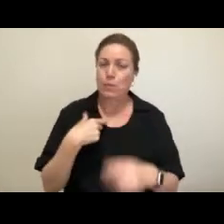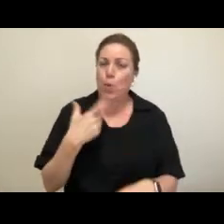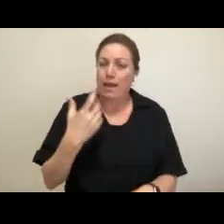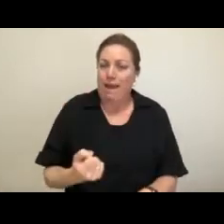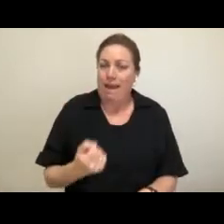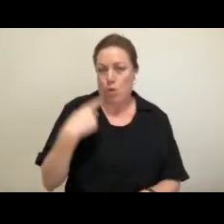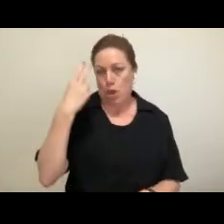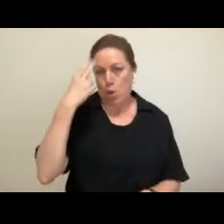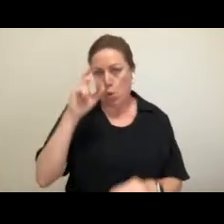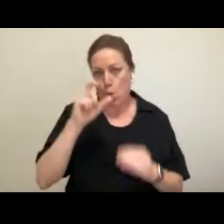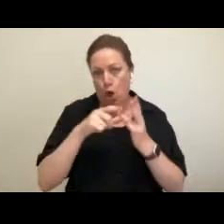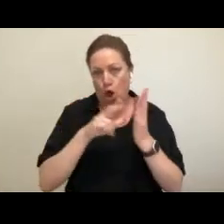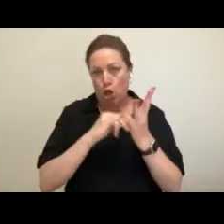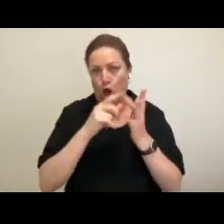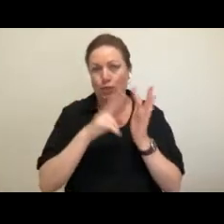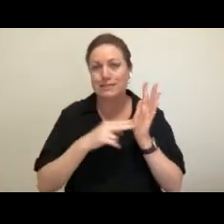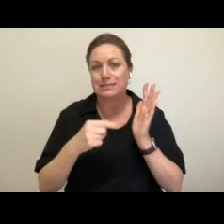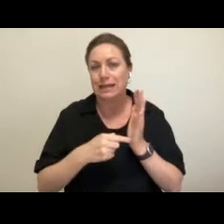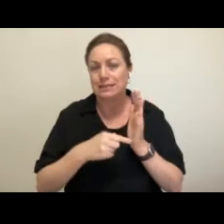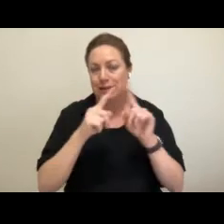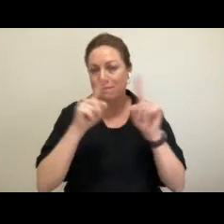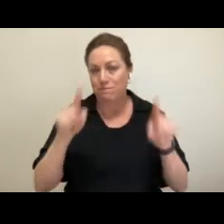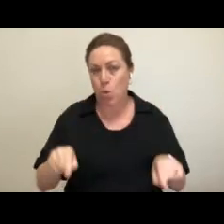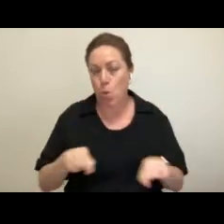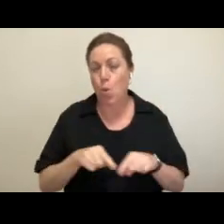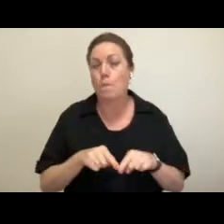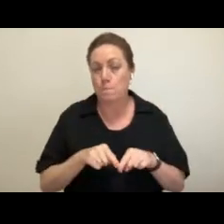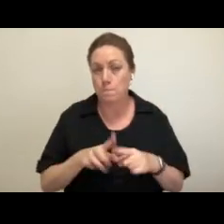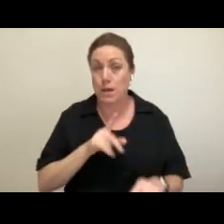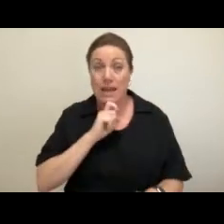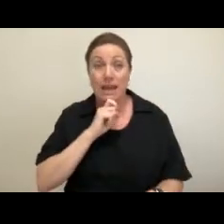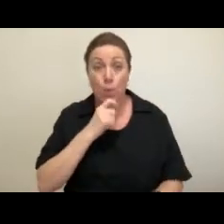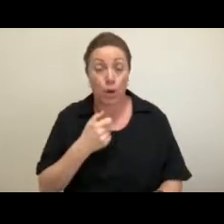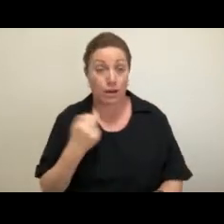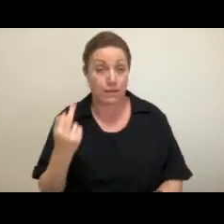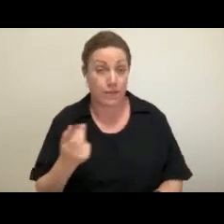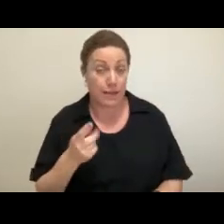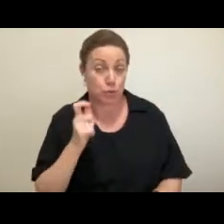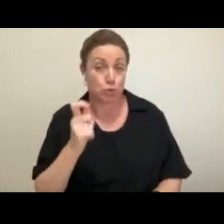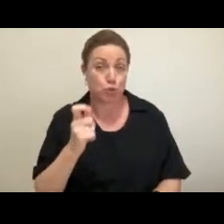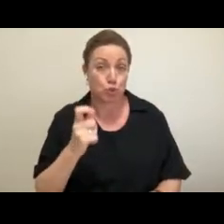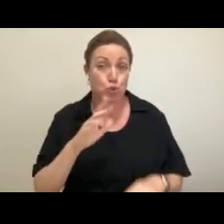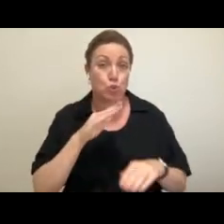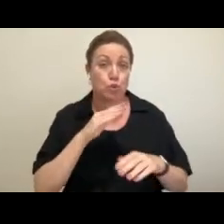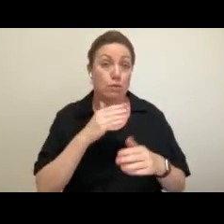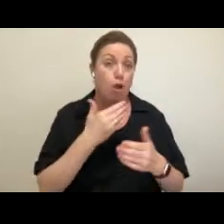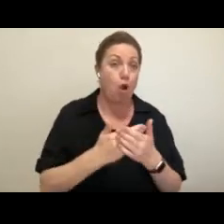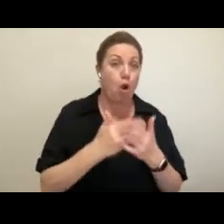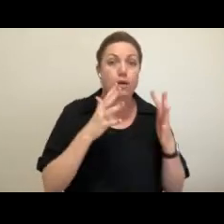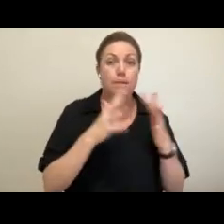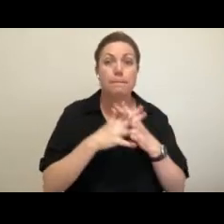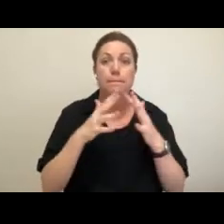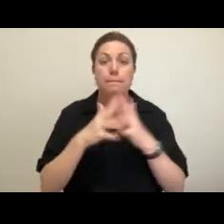This will be available shortly on the Create New South Wales site where the EOI is. And you can read this